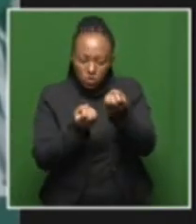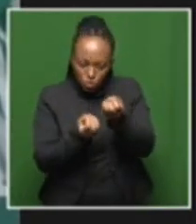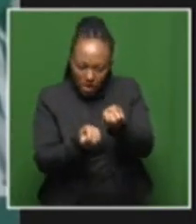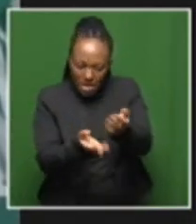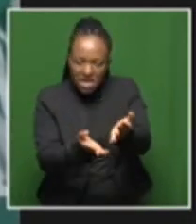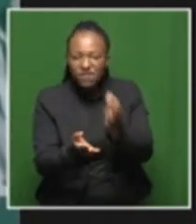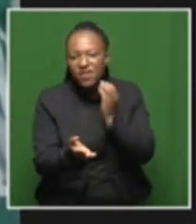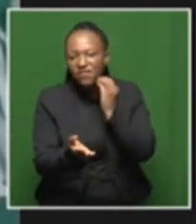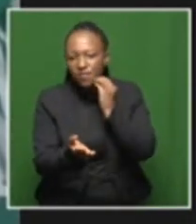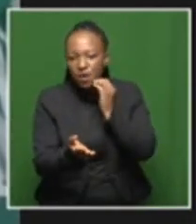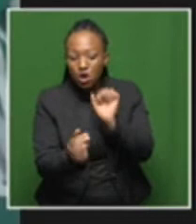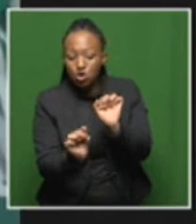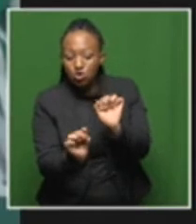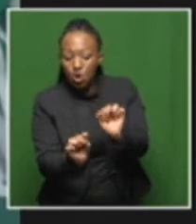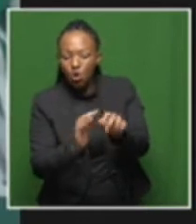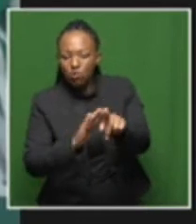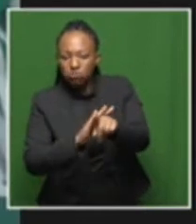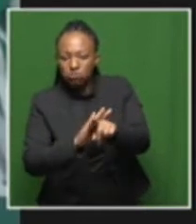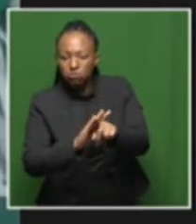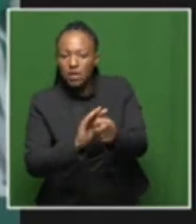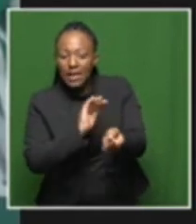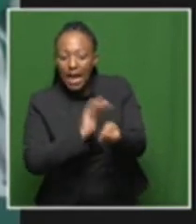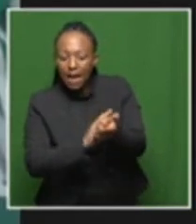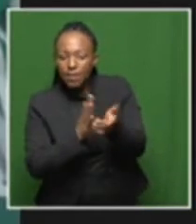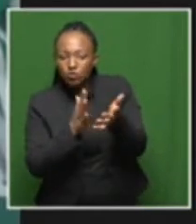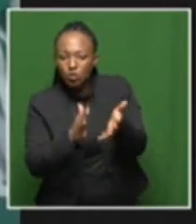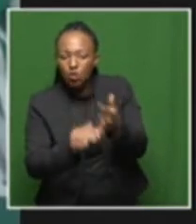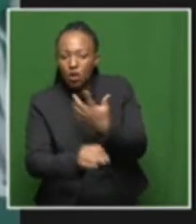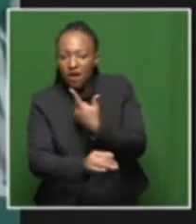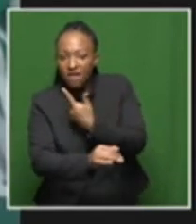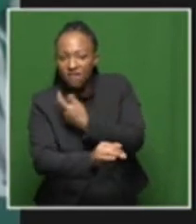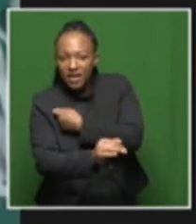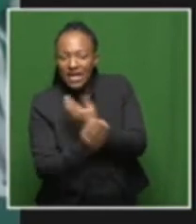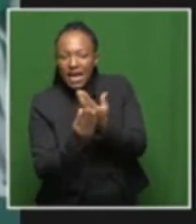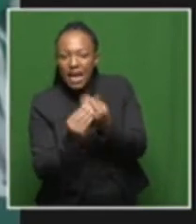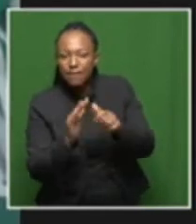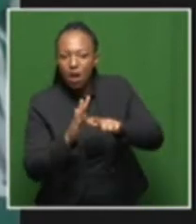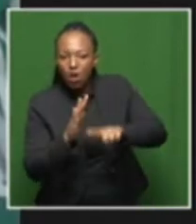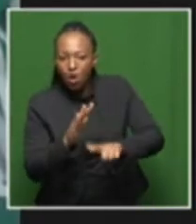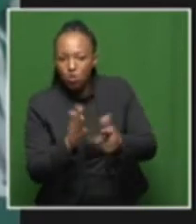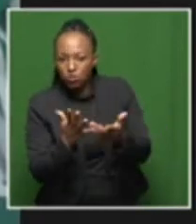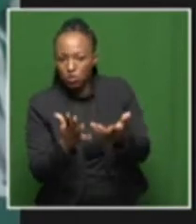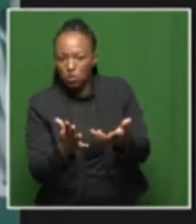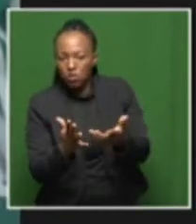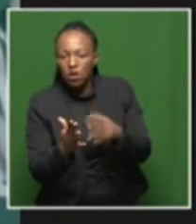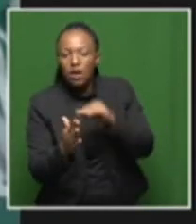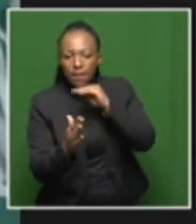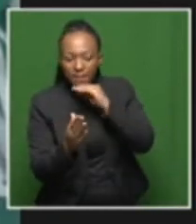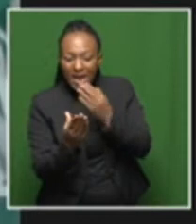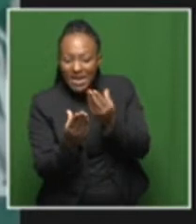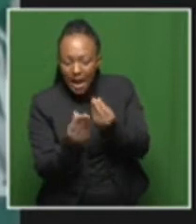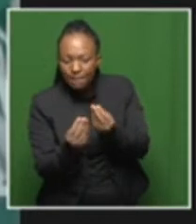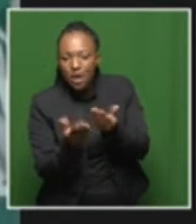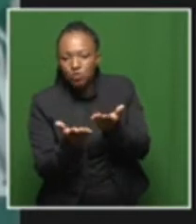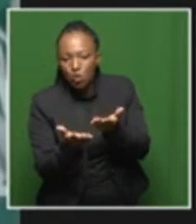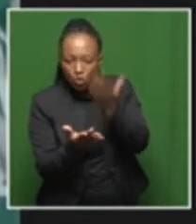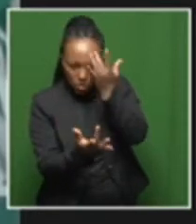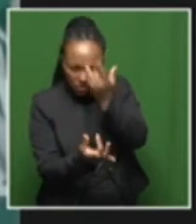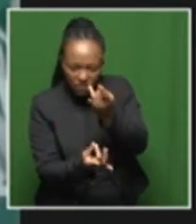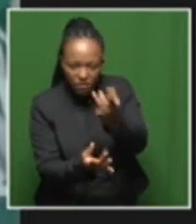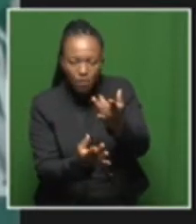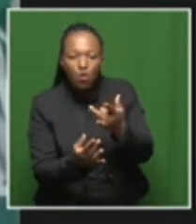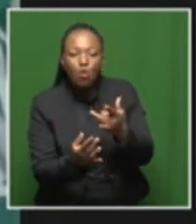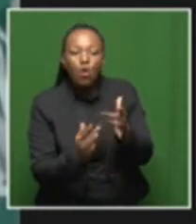in your district, this is what is happening. If vaccine rollout is low, this is what the numbers are, so that the champions can